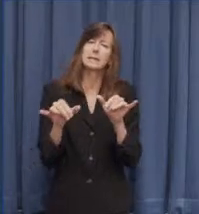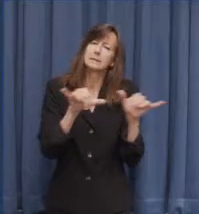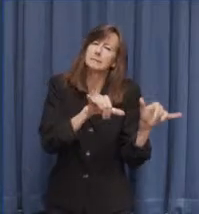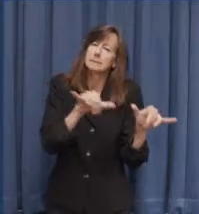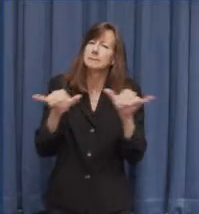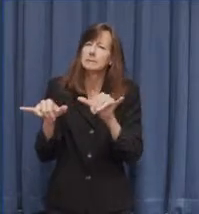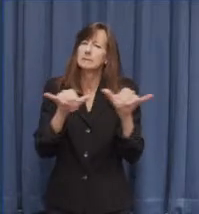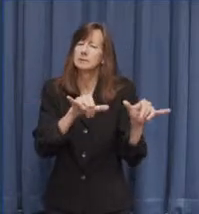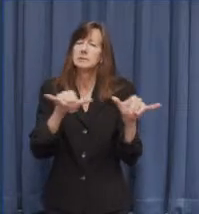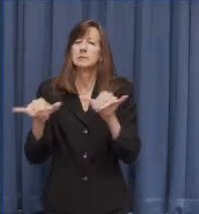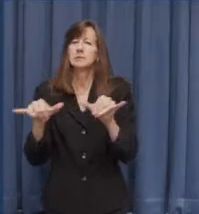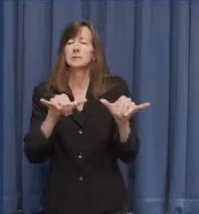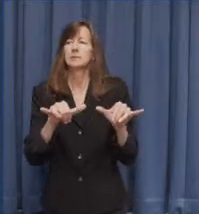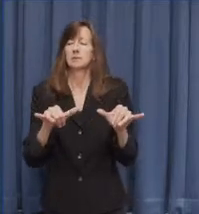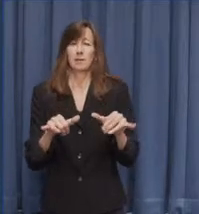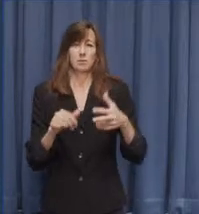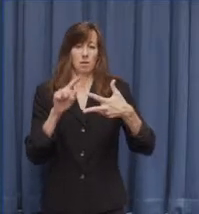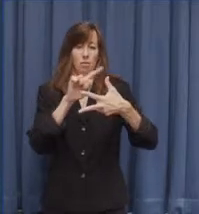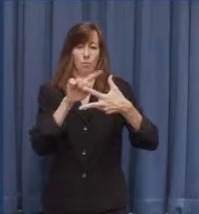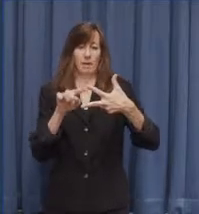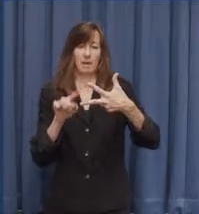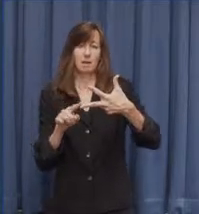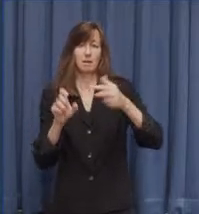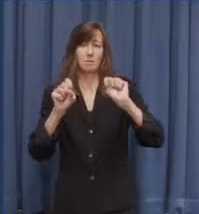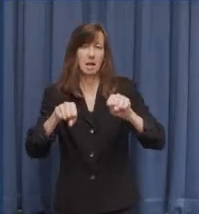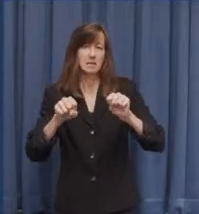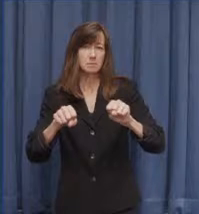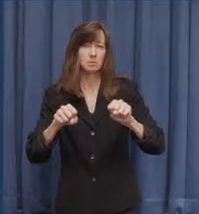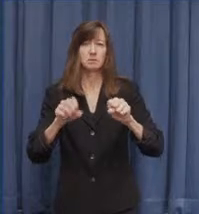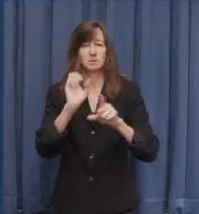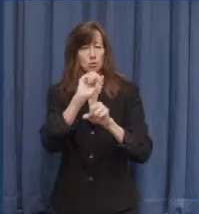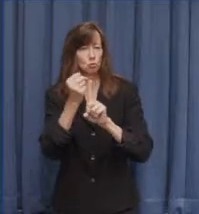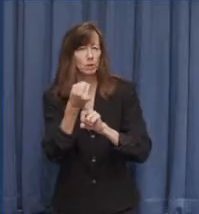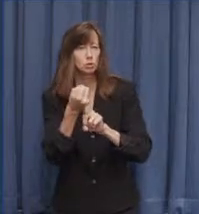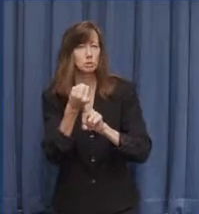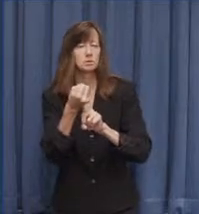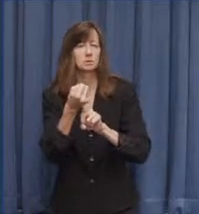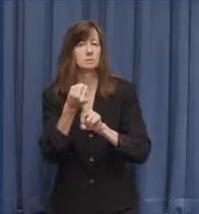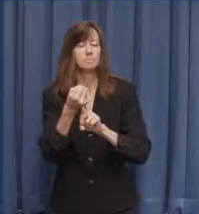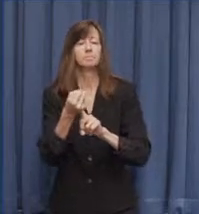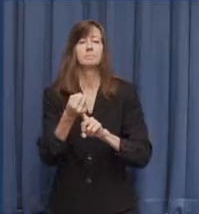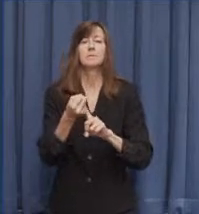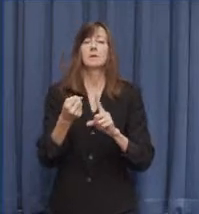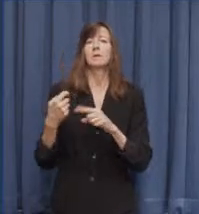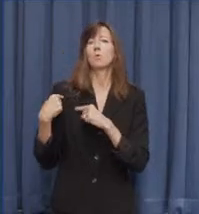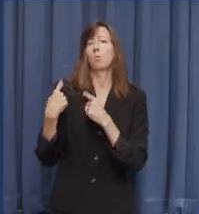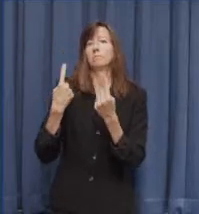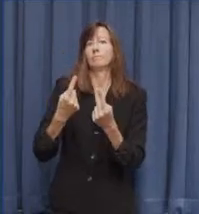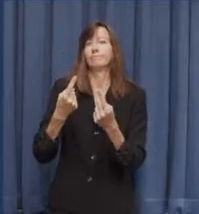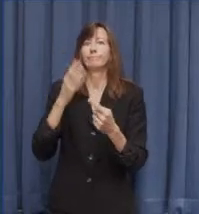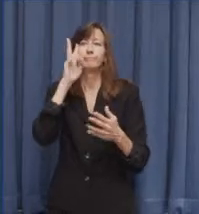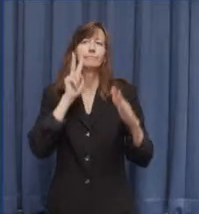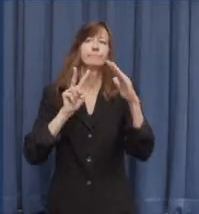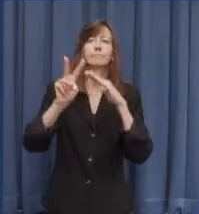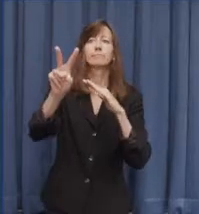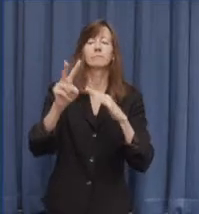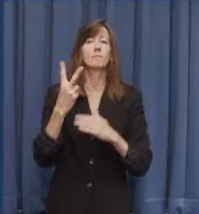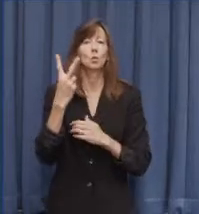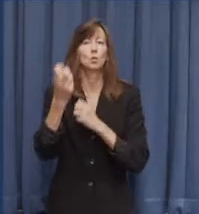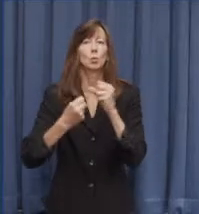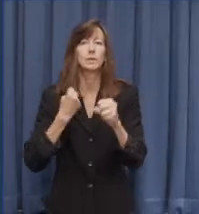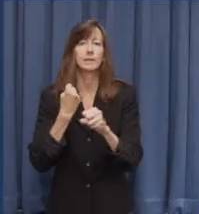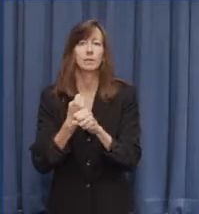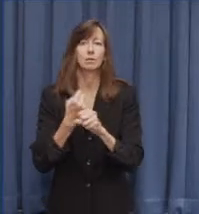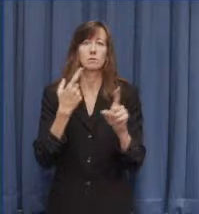are three different possible scenarios laid out between really over the next 2 years from the University of